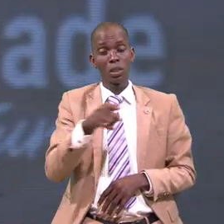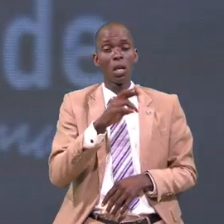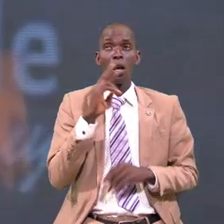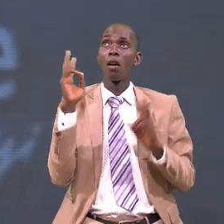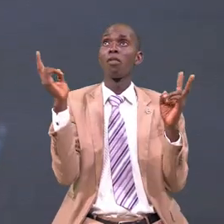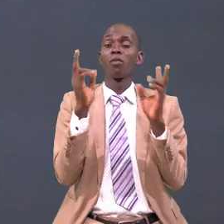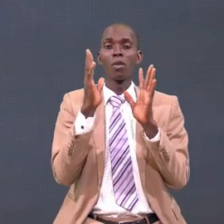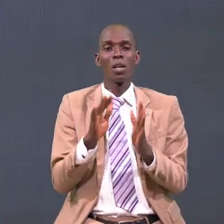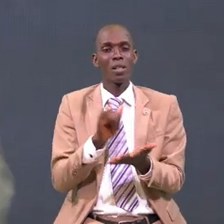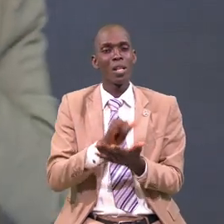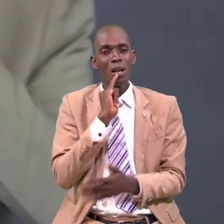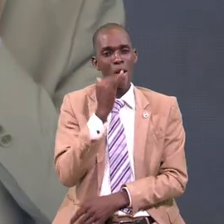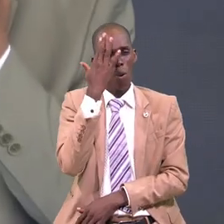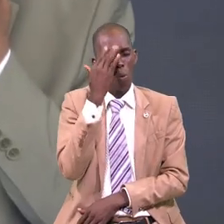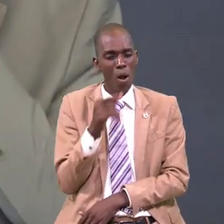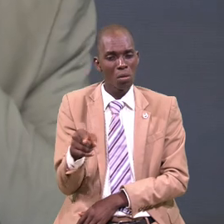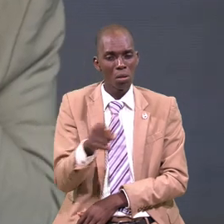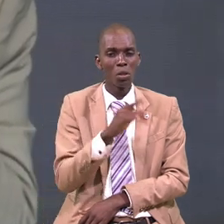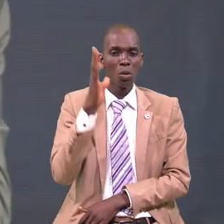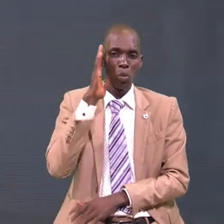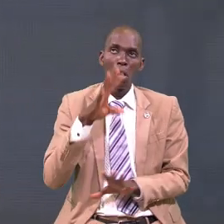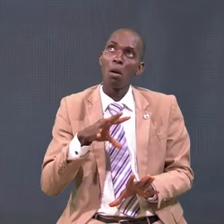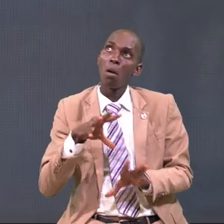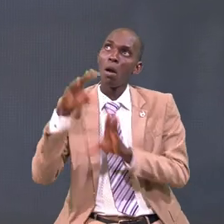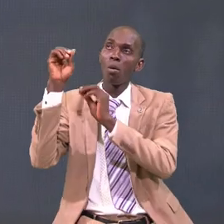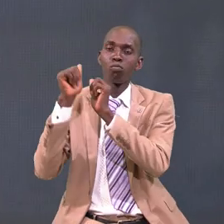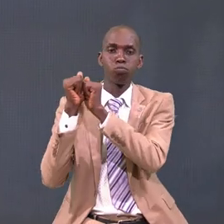why they will go in the rapture.